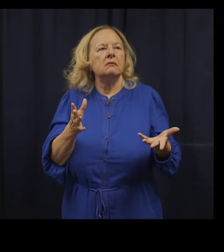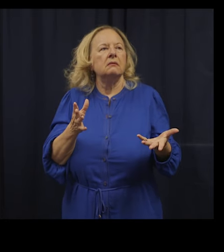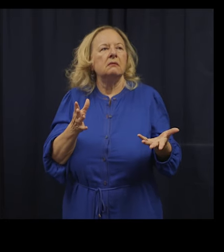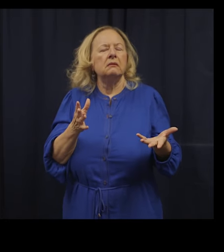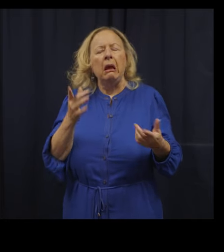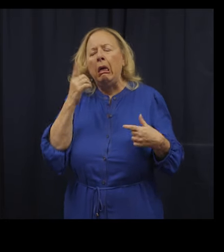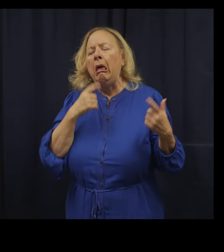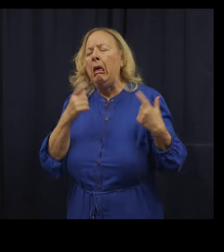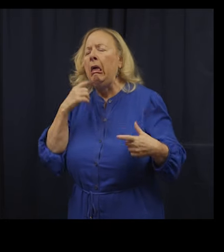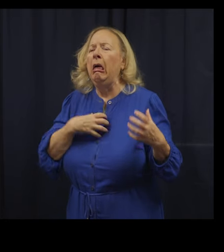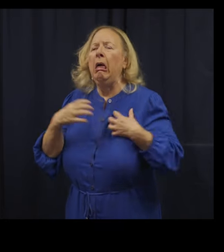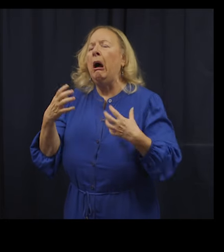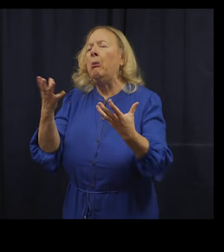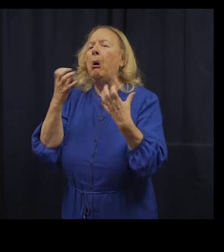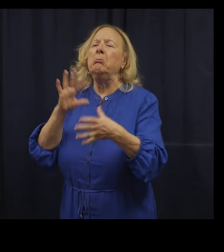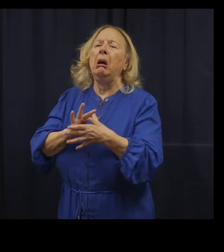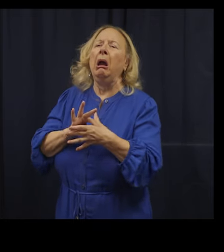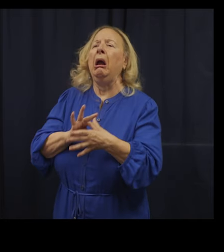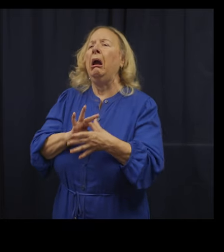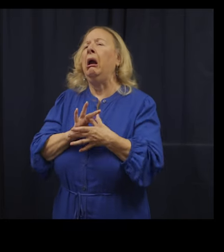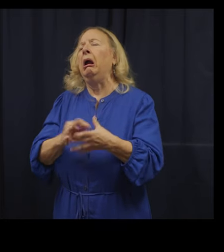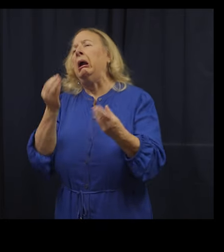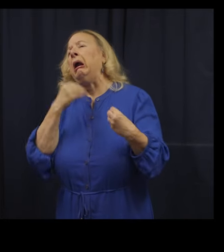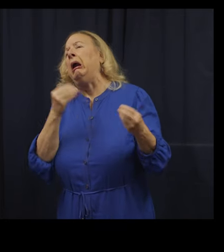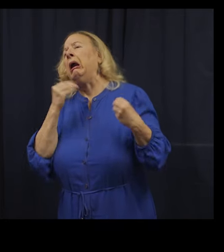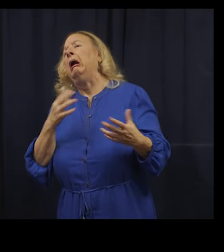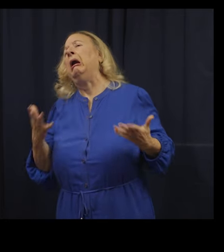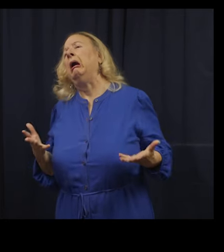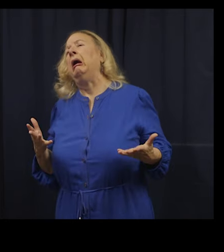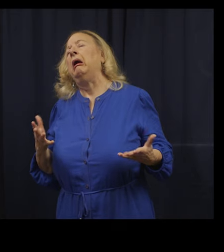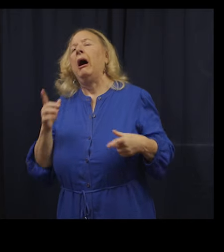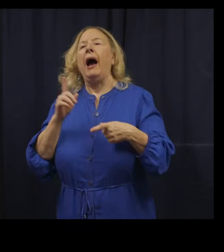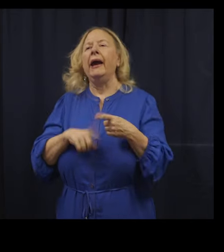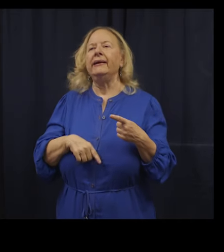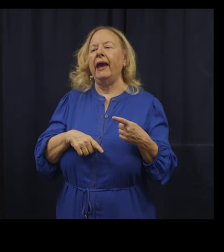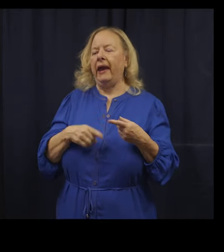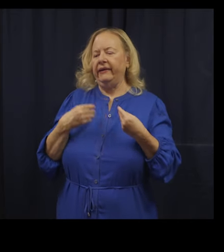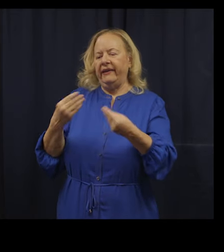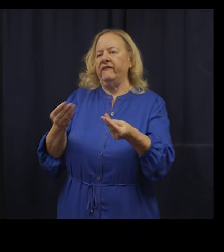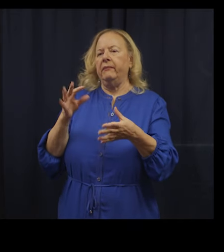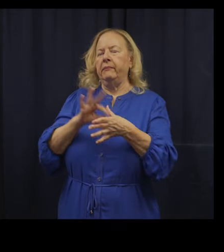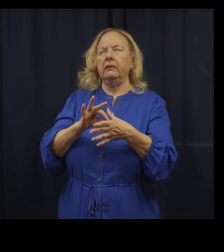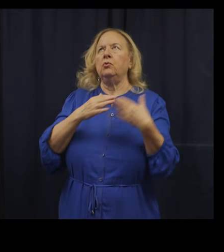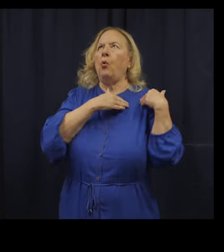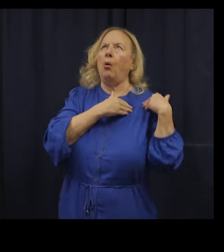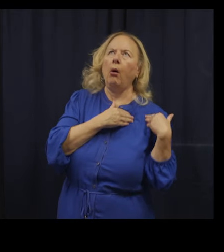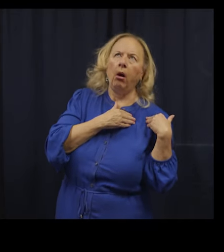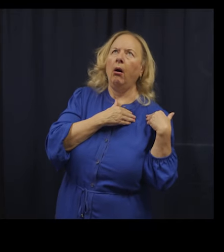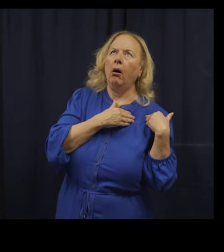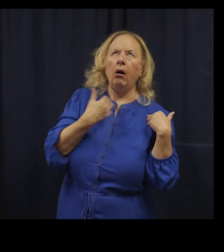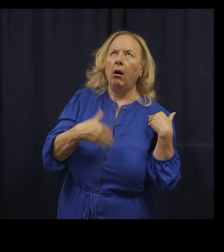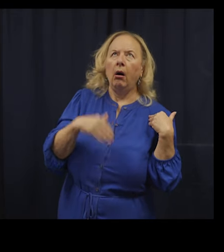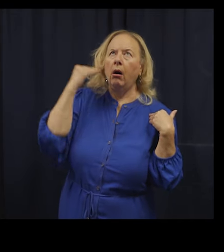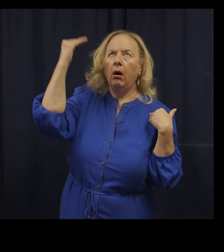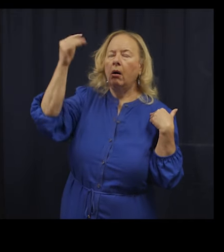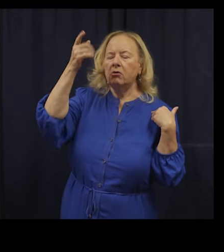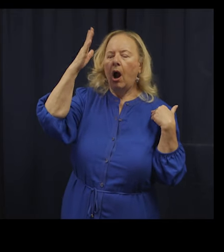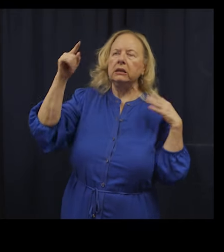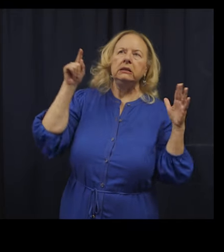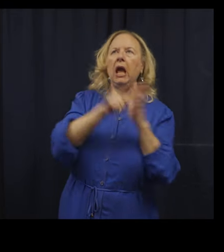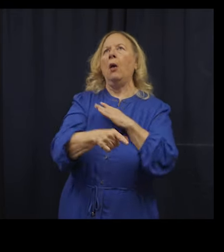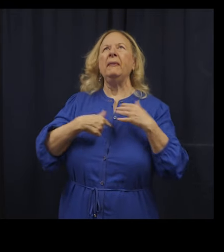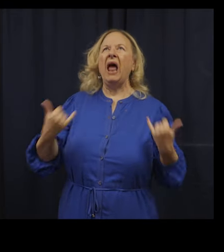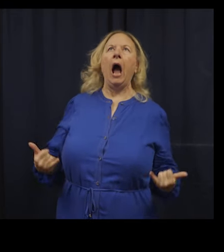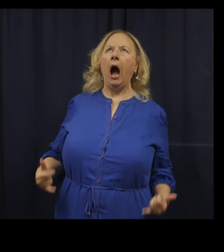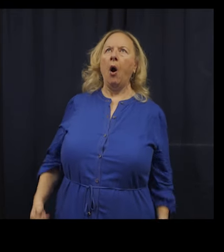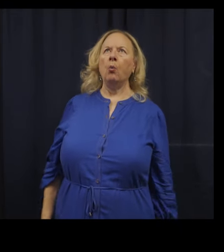before me and say, give me meat that we might eat. I'm not able to carry all these people. The burden's too heavy. If you're going to treat me like this, God, kill me